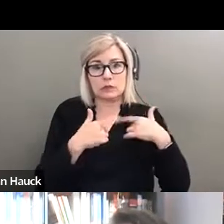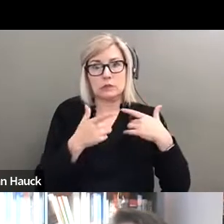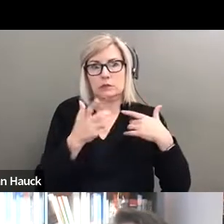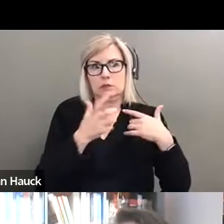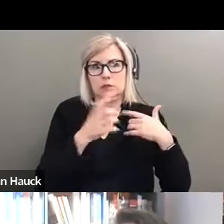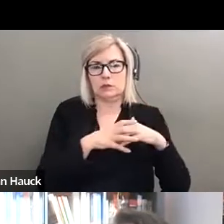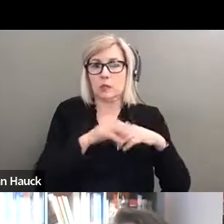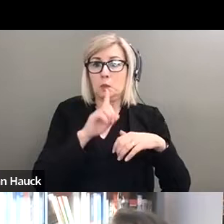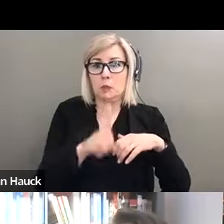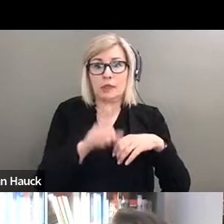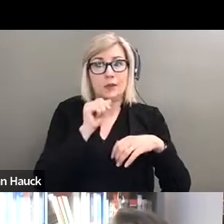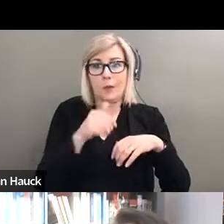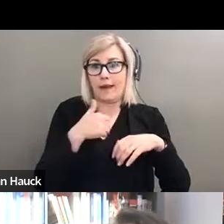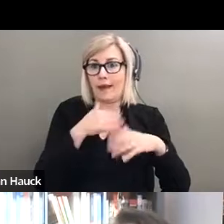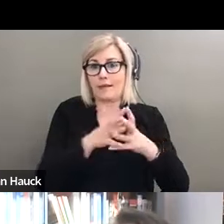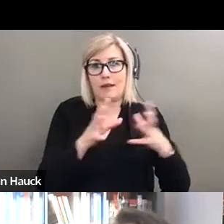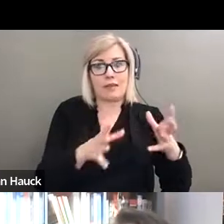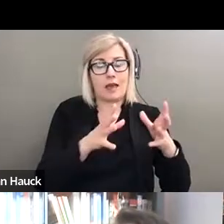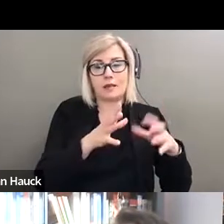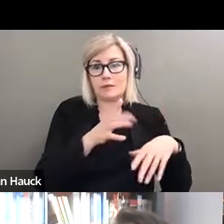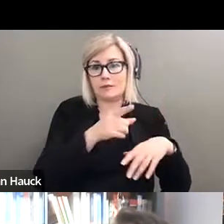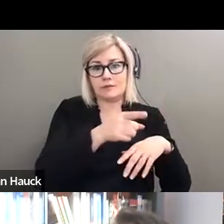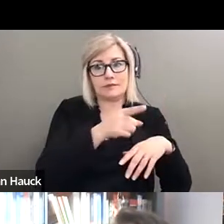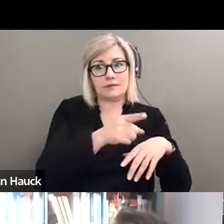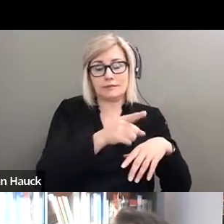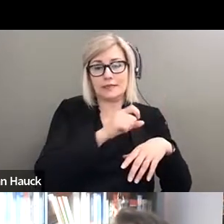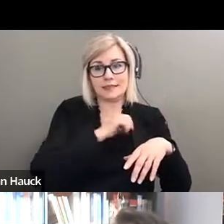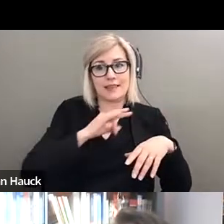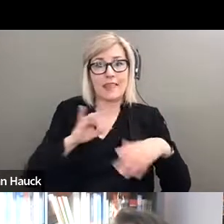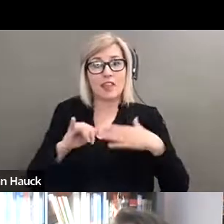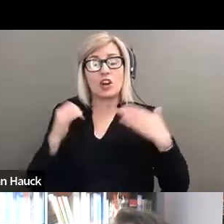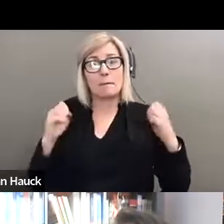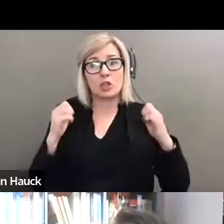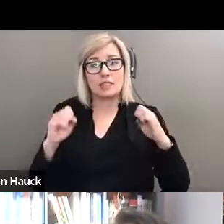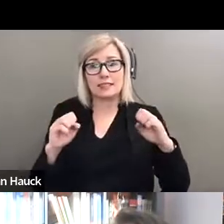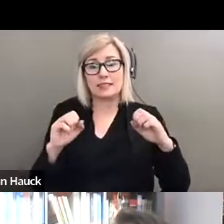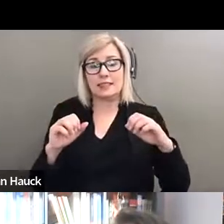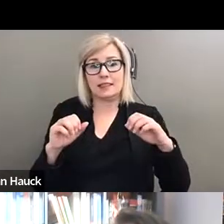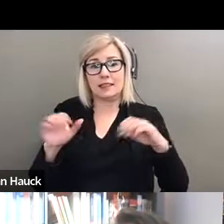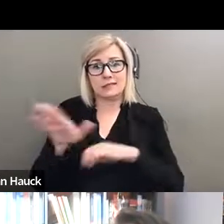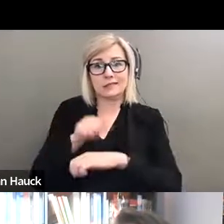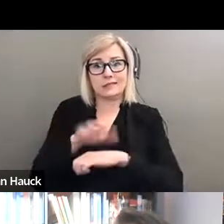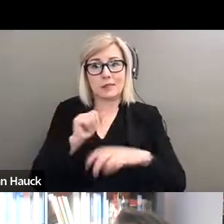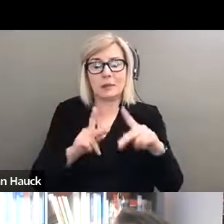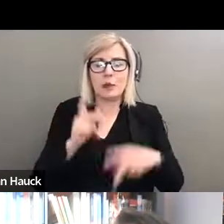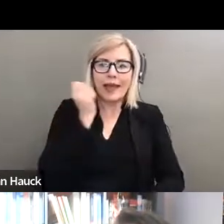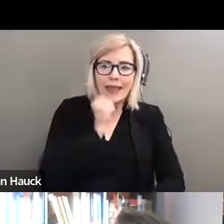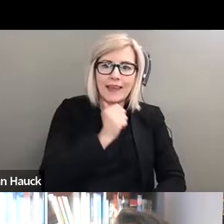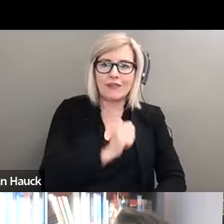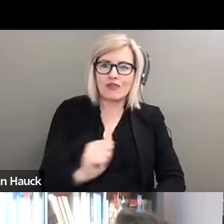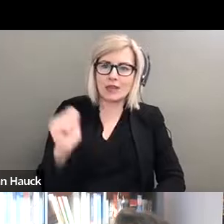short-staffed. I mean, they're emergency mandating people every day.